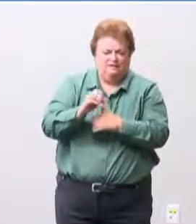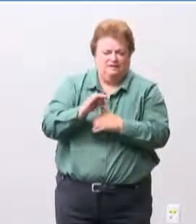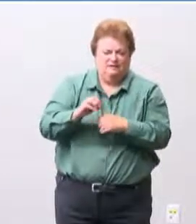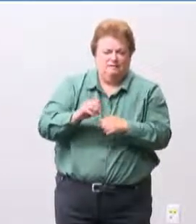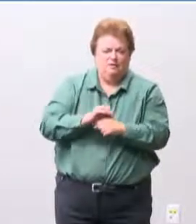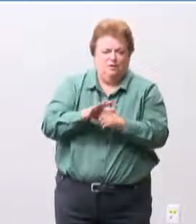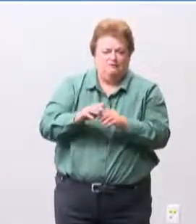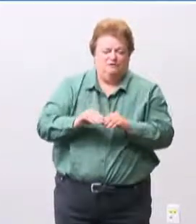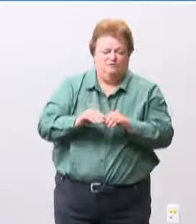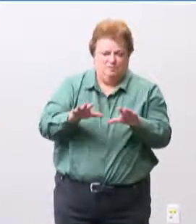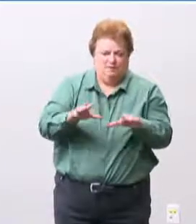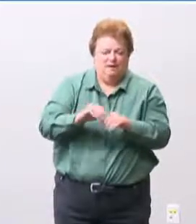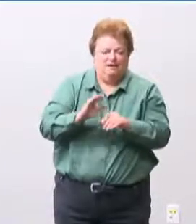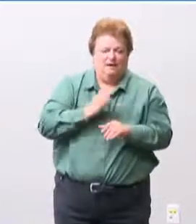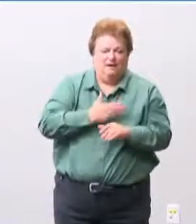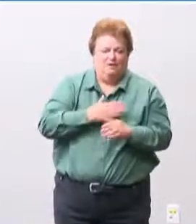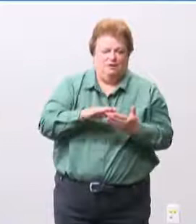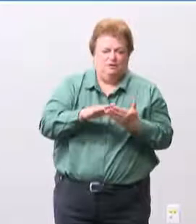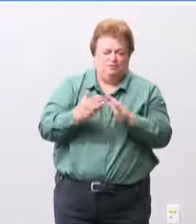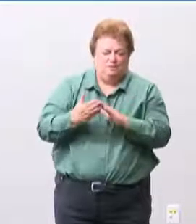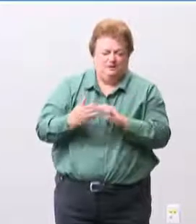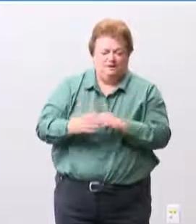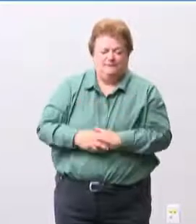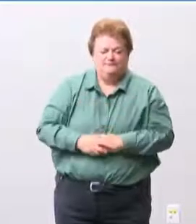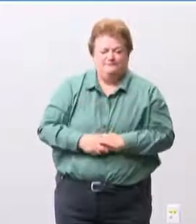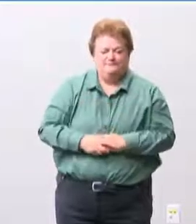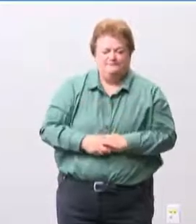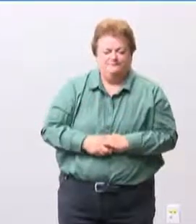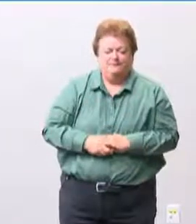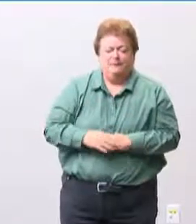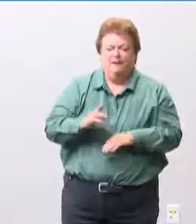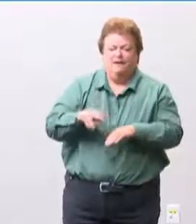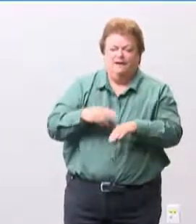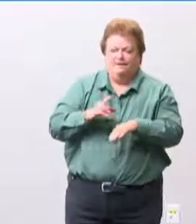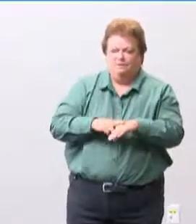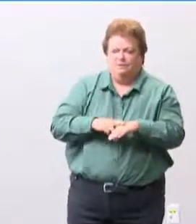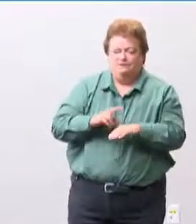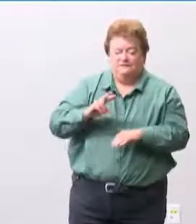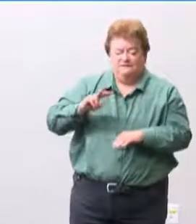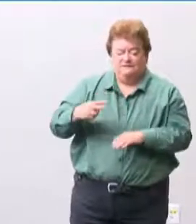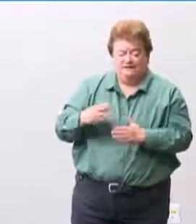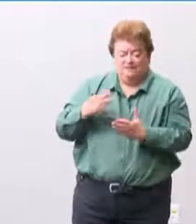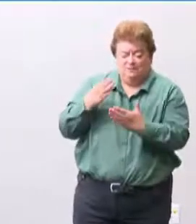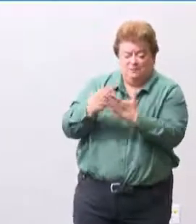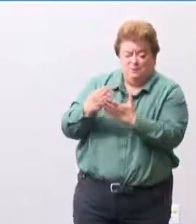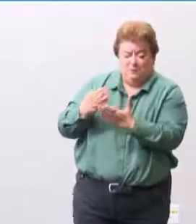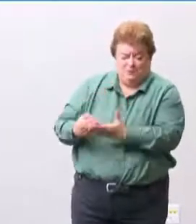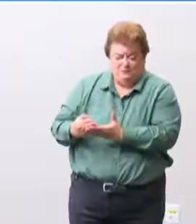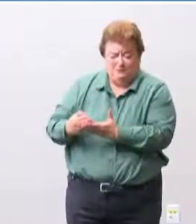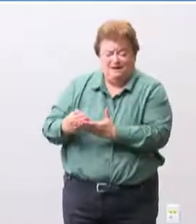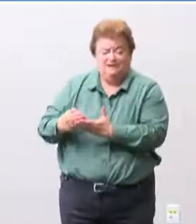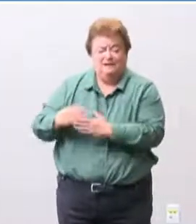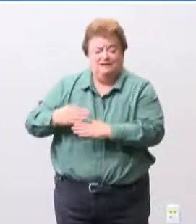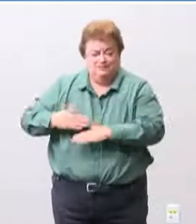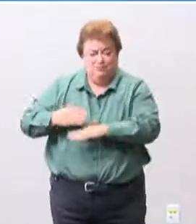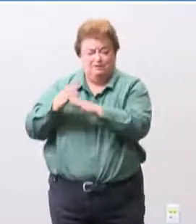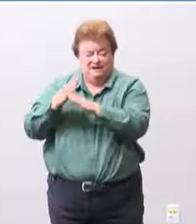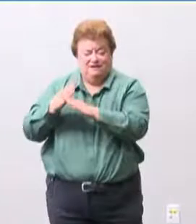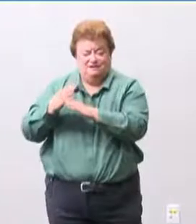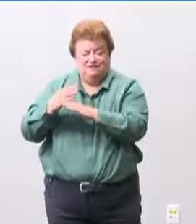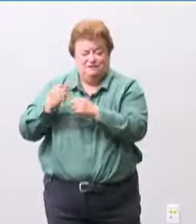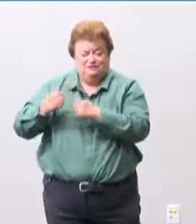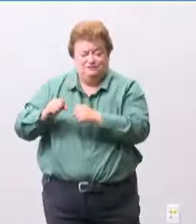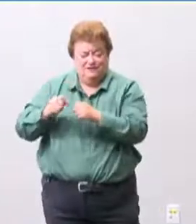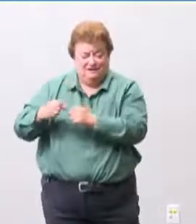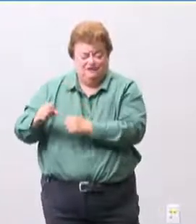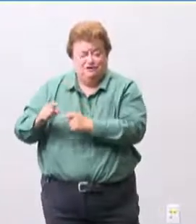COVID-19 spread in our community. And of course, the second proven public health prevention strategy we focused